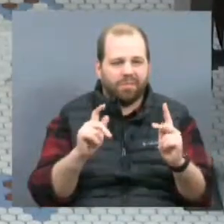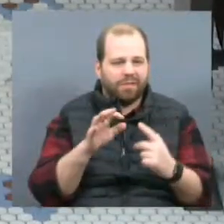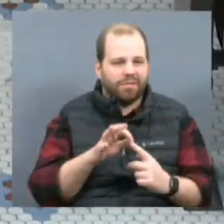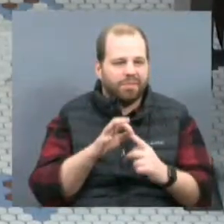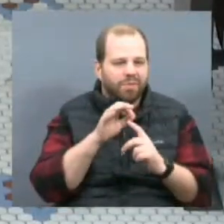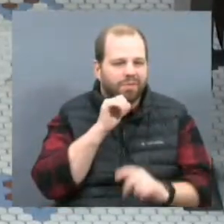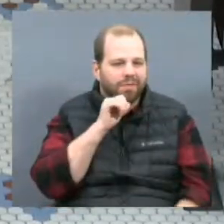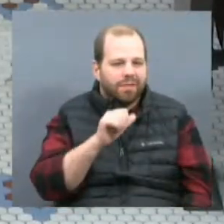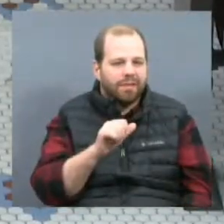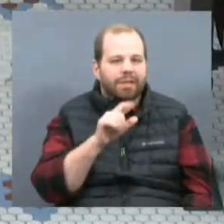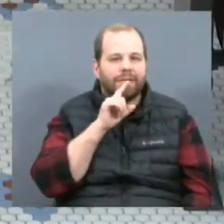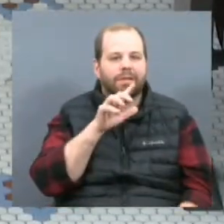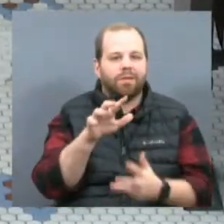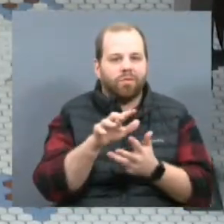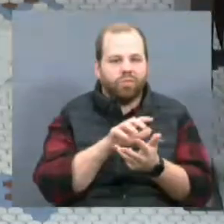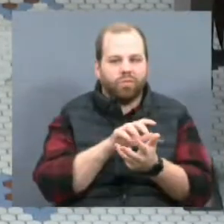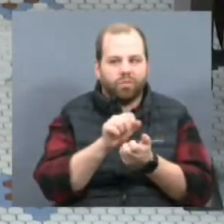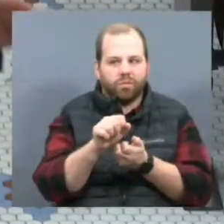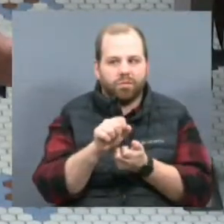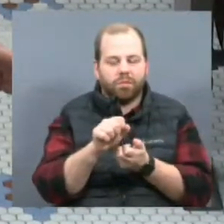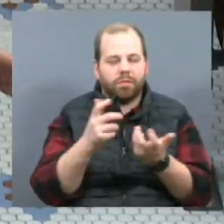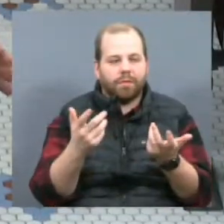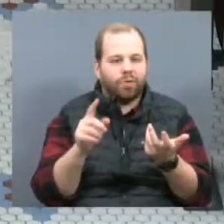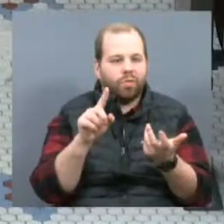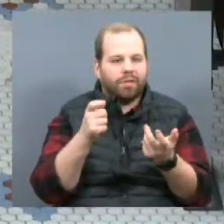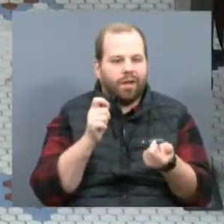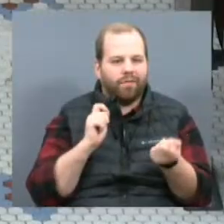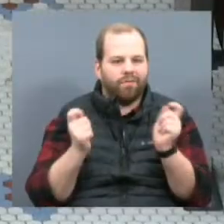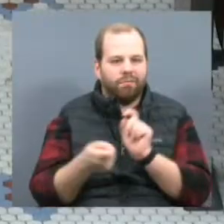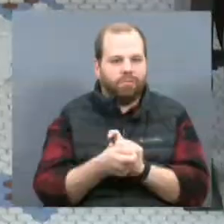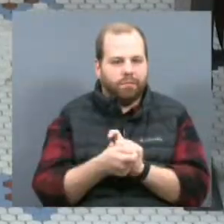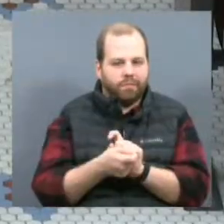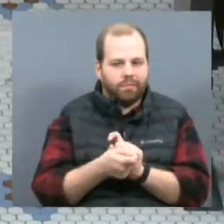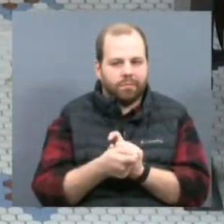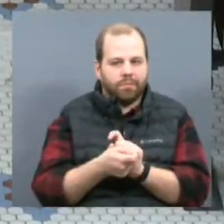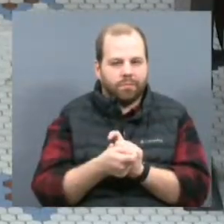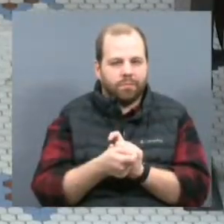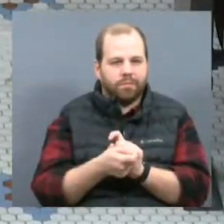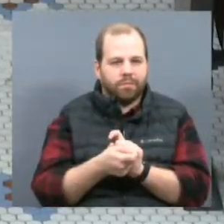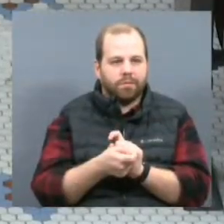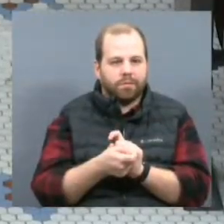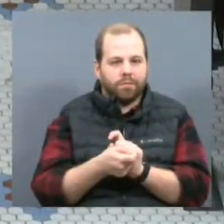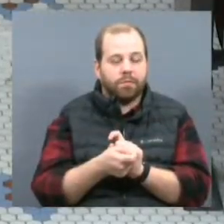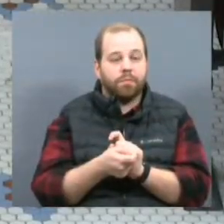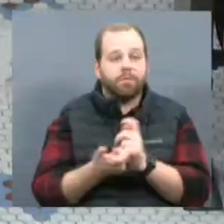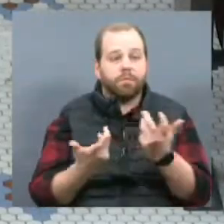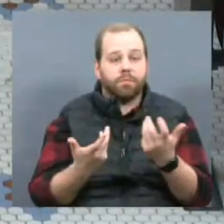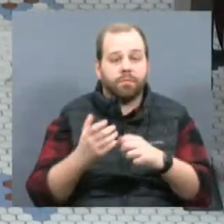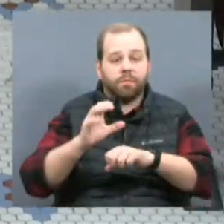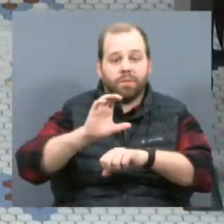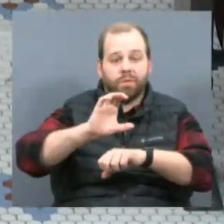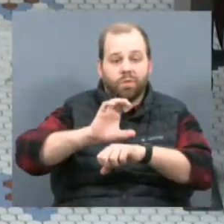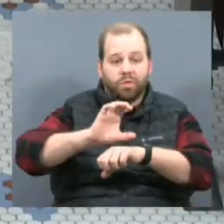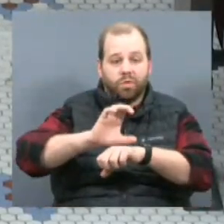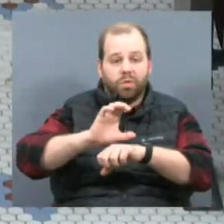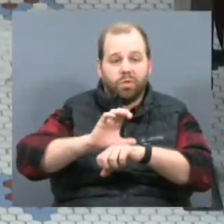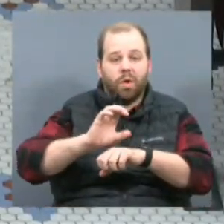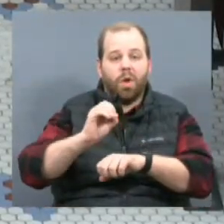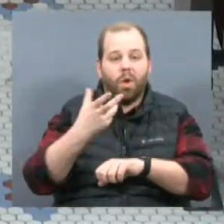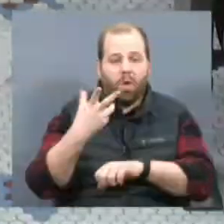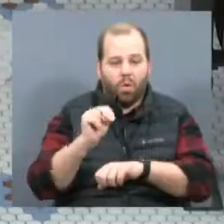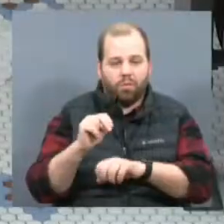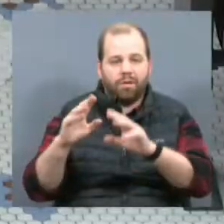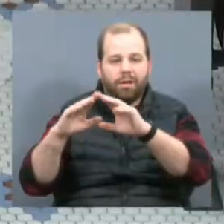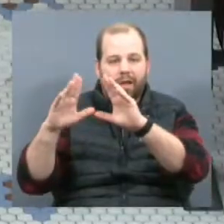is destruction that is not going to be reversed. Now, the church owns those houses.